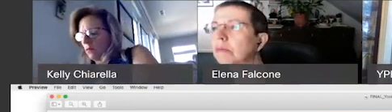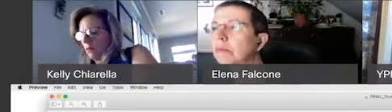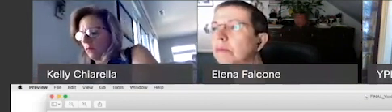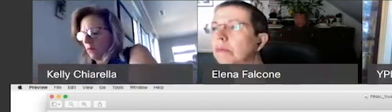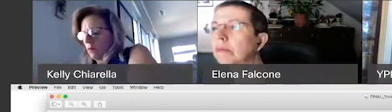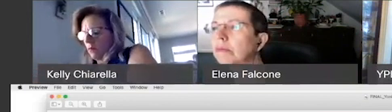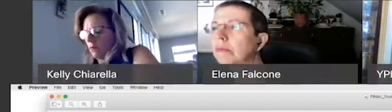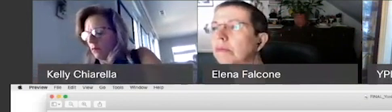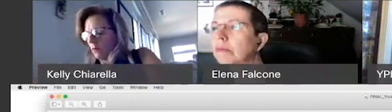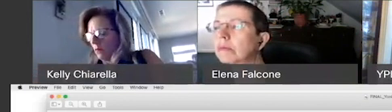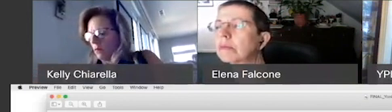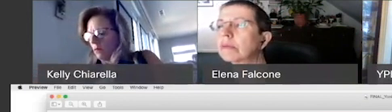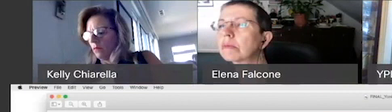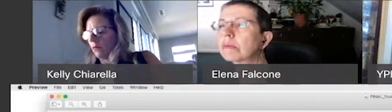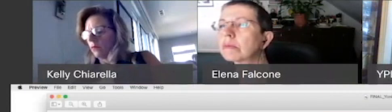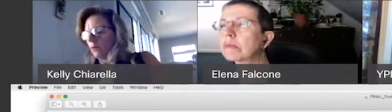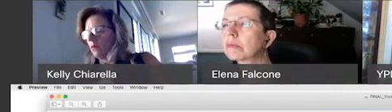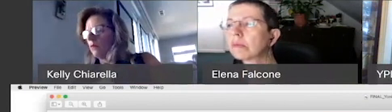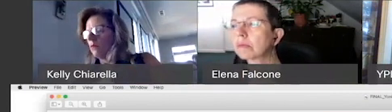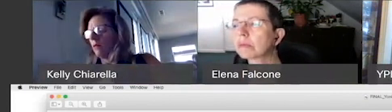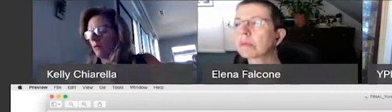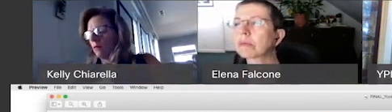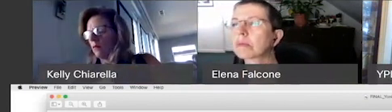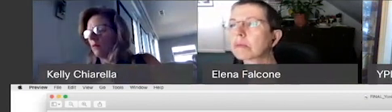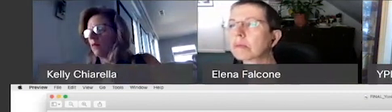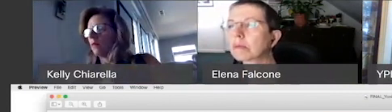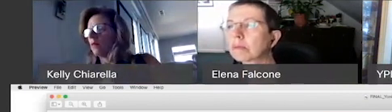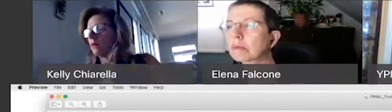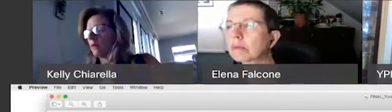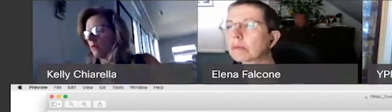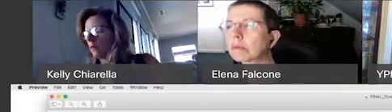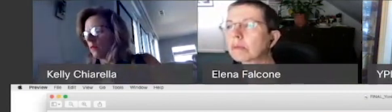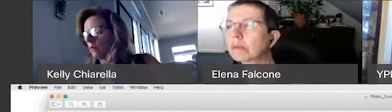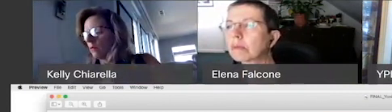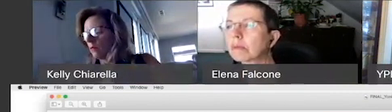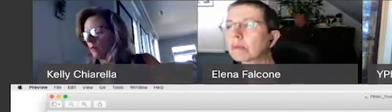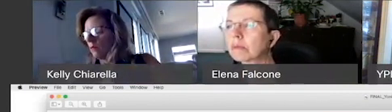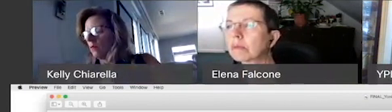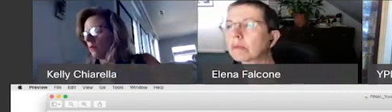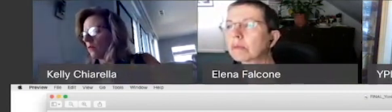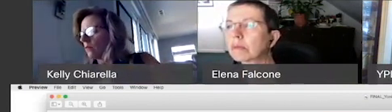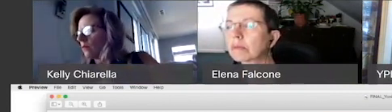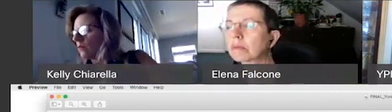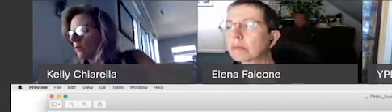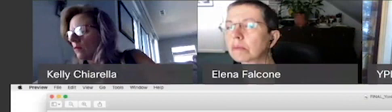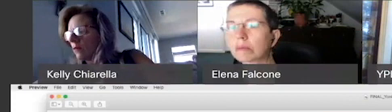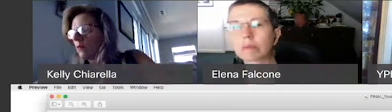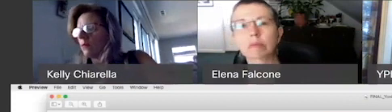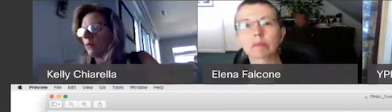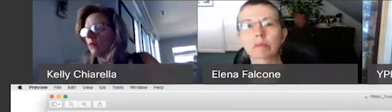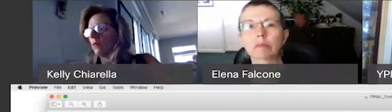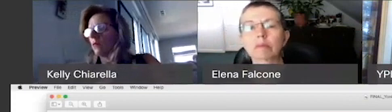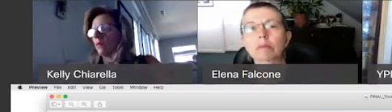scam, this is not legitimate, and hopefully they're not, or they're thinking that it's junk mail and they're just throwing it out. But please bear in mind that the federal government is sending